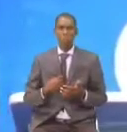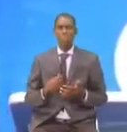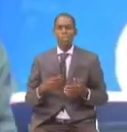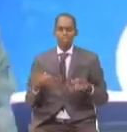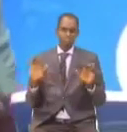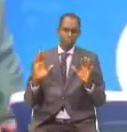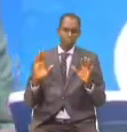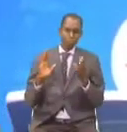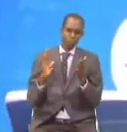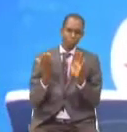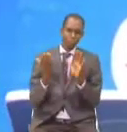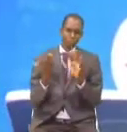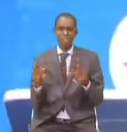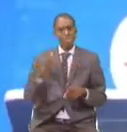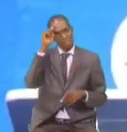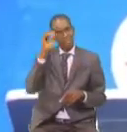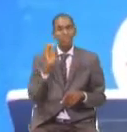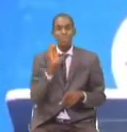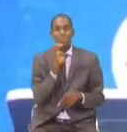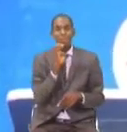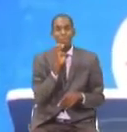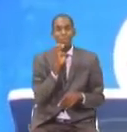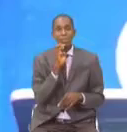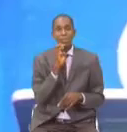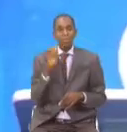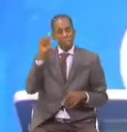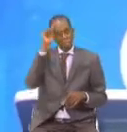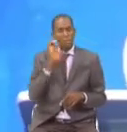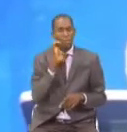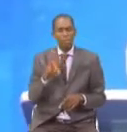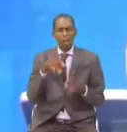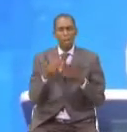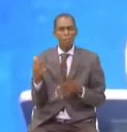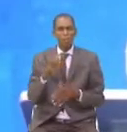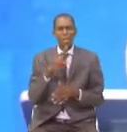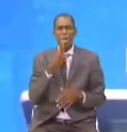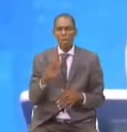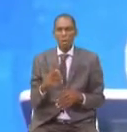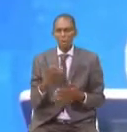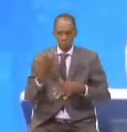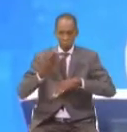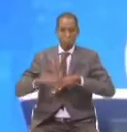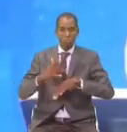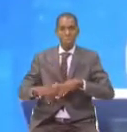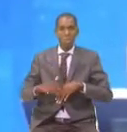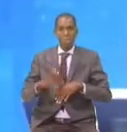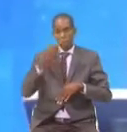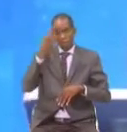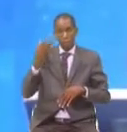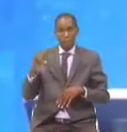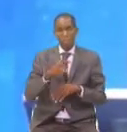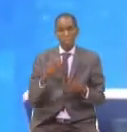and Eve. They saw they were naked. And as they were naked because of their sin and because of